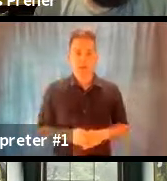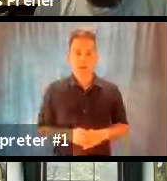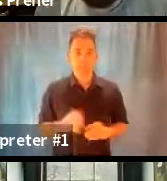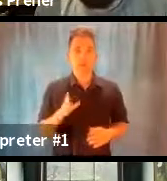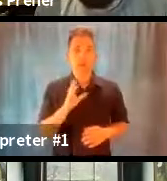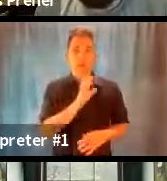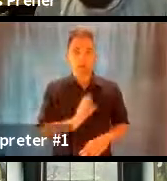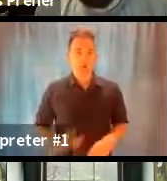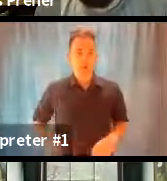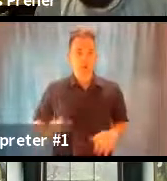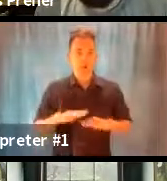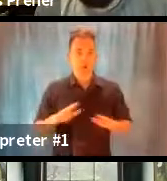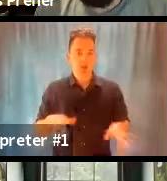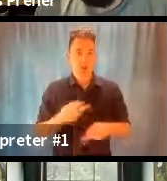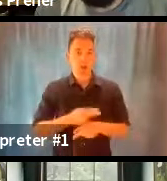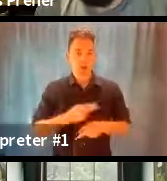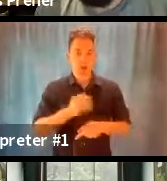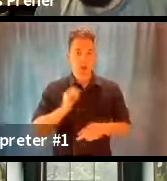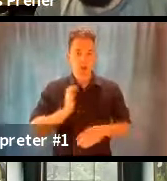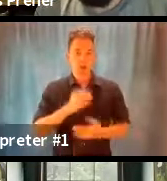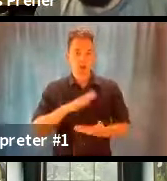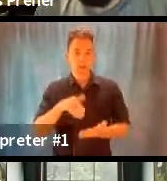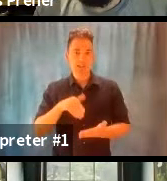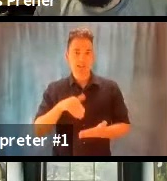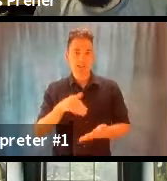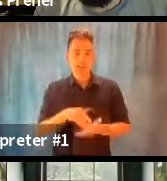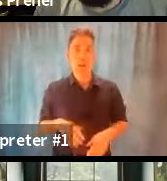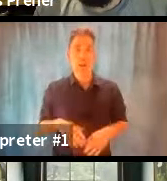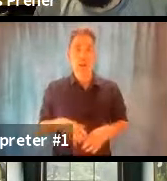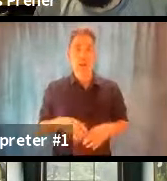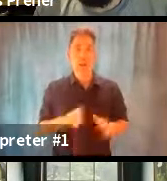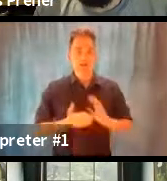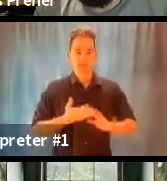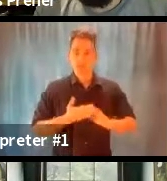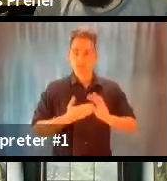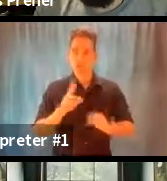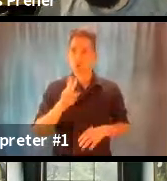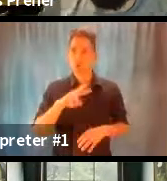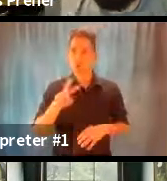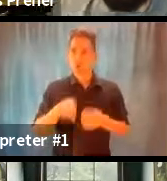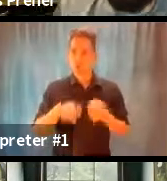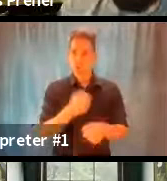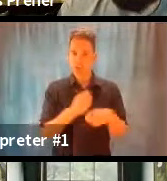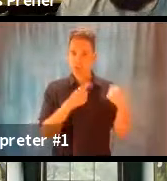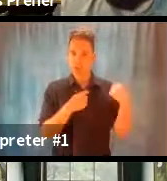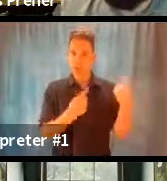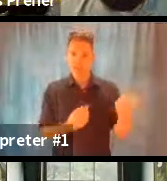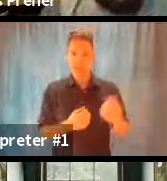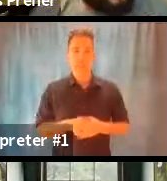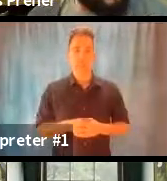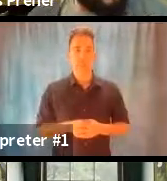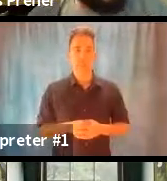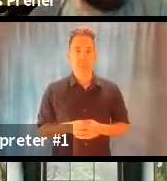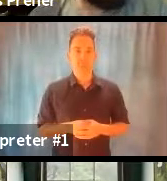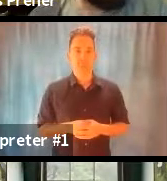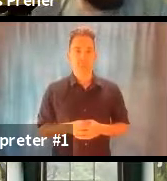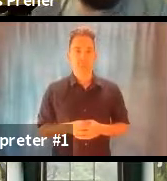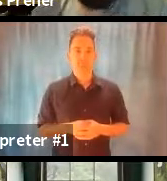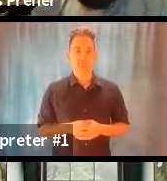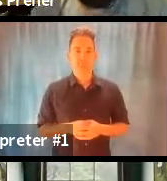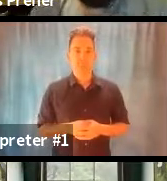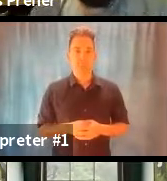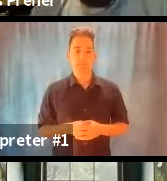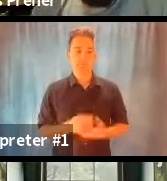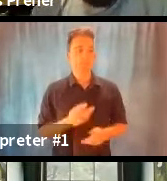Care, has been in operation for 22 years. We serve children ages 6 weeks